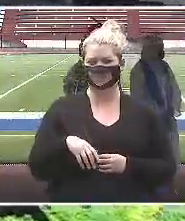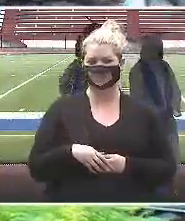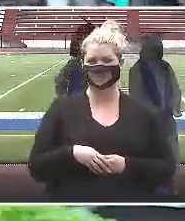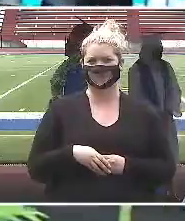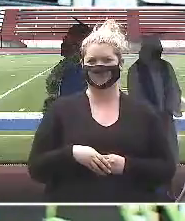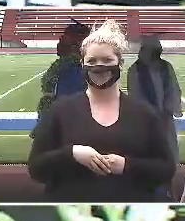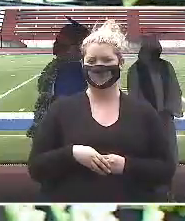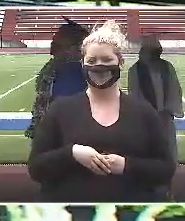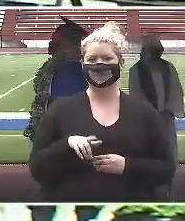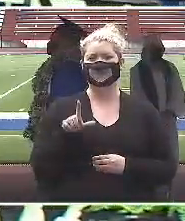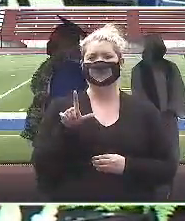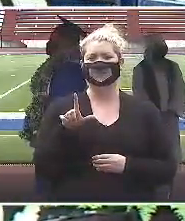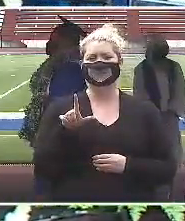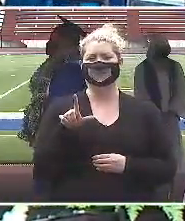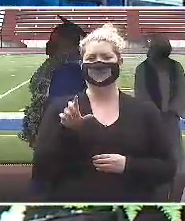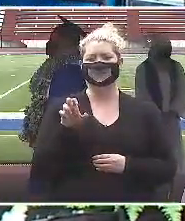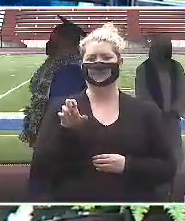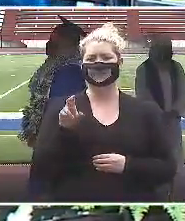Rima Bosakoto.